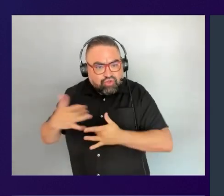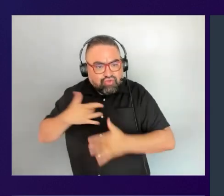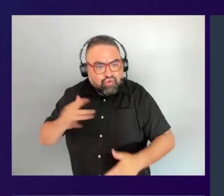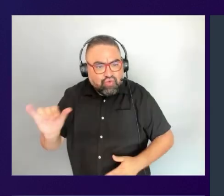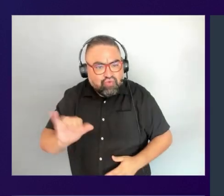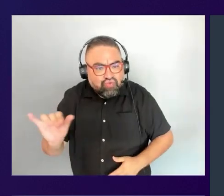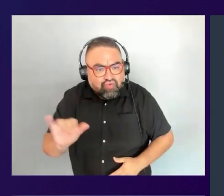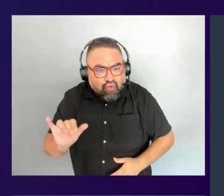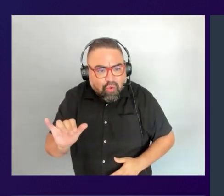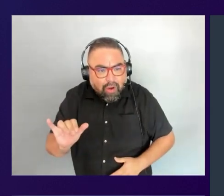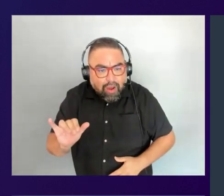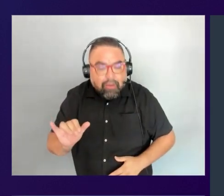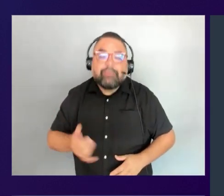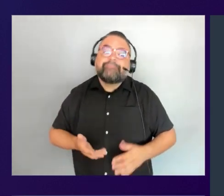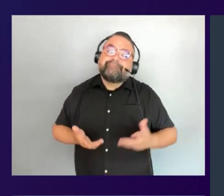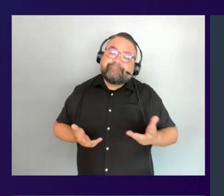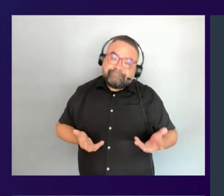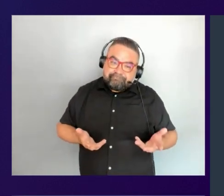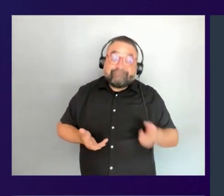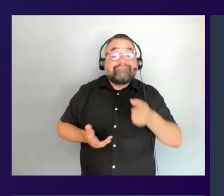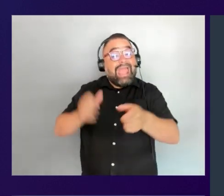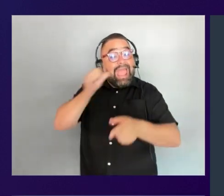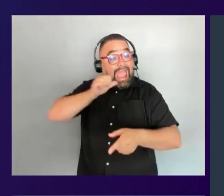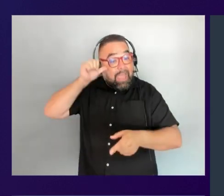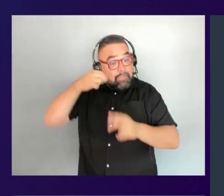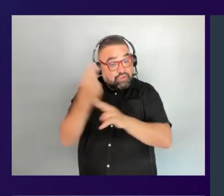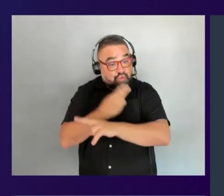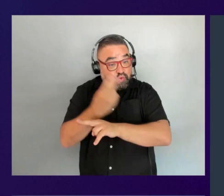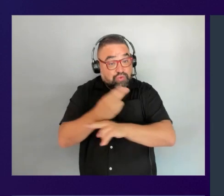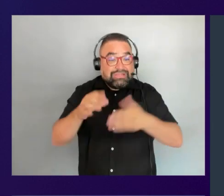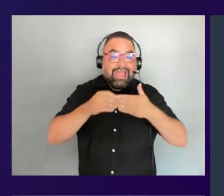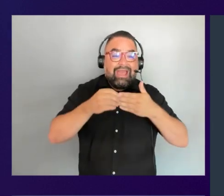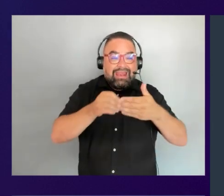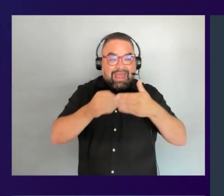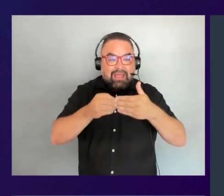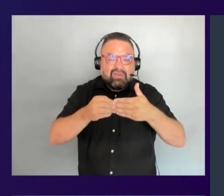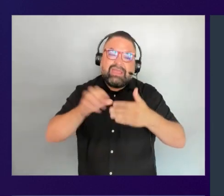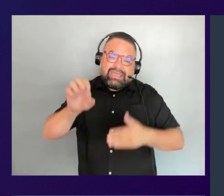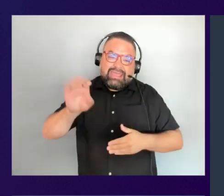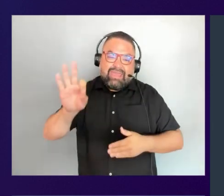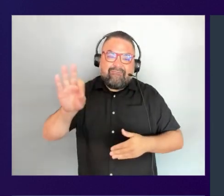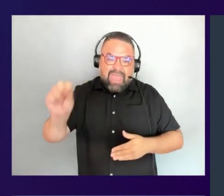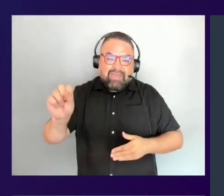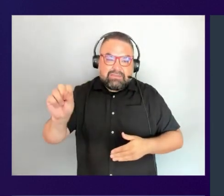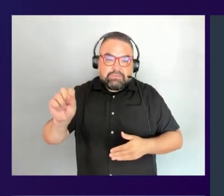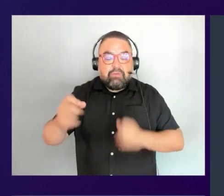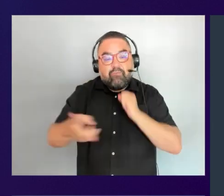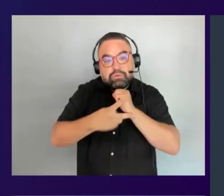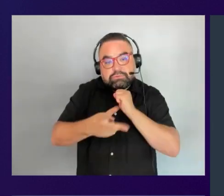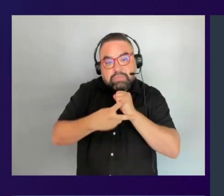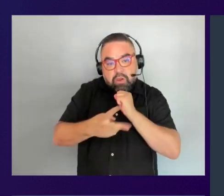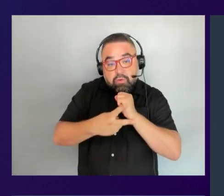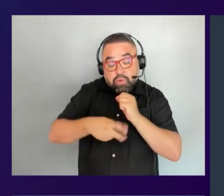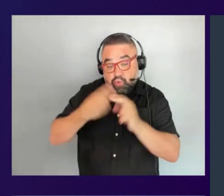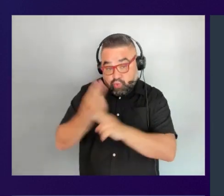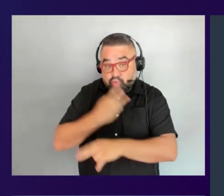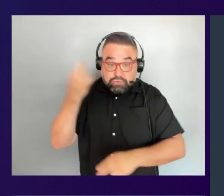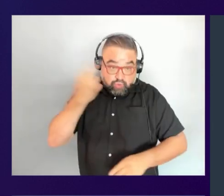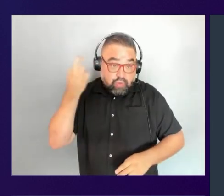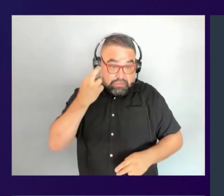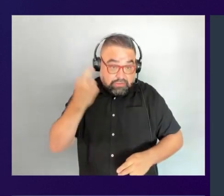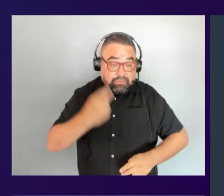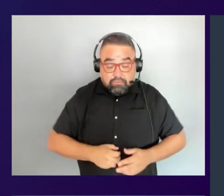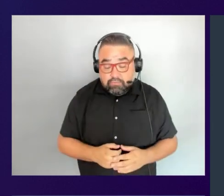This is why customers have been using Amazon Elastic File System, or EFS, for their shared storage needs when